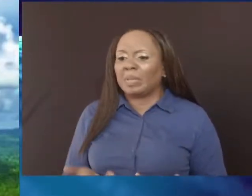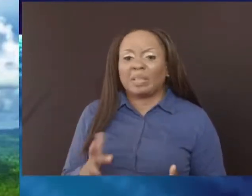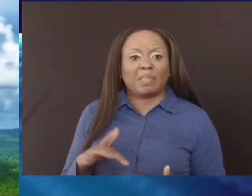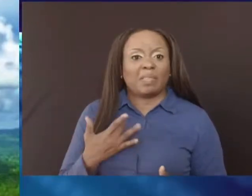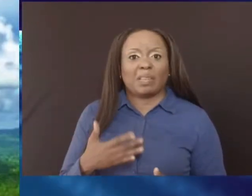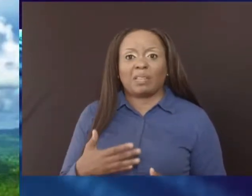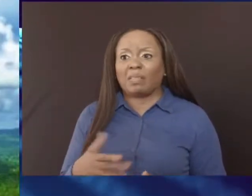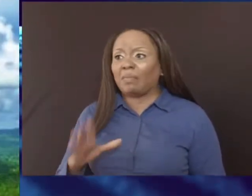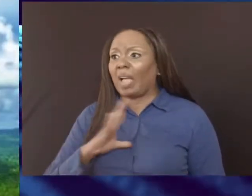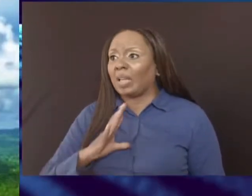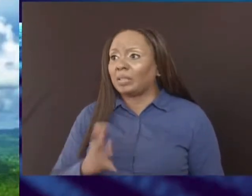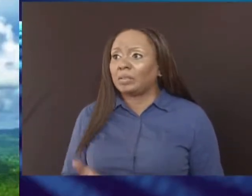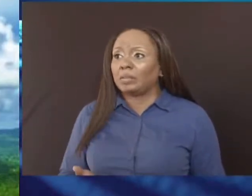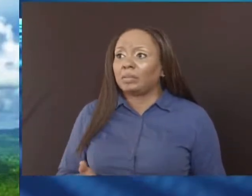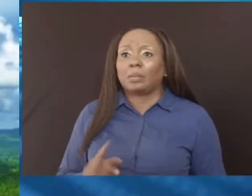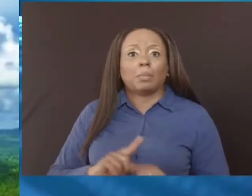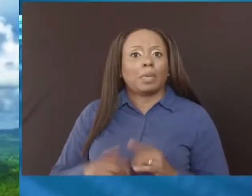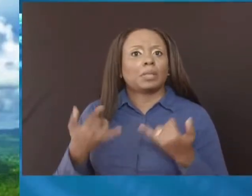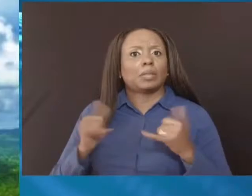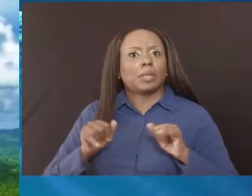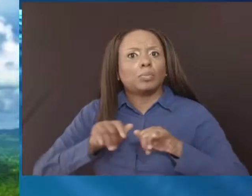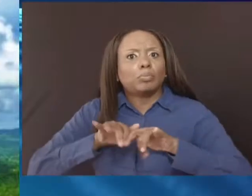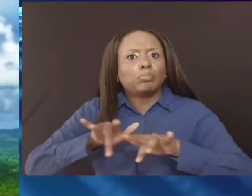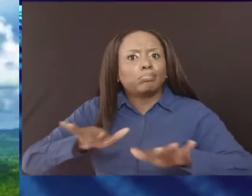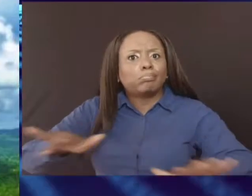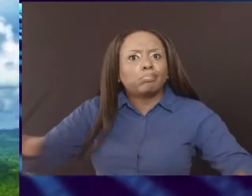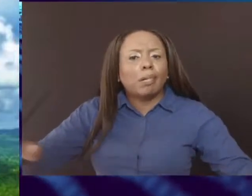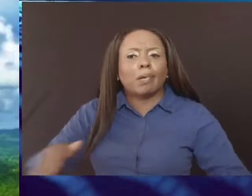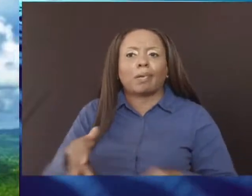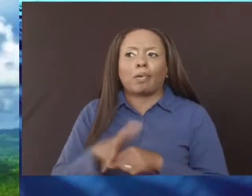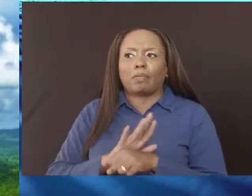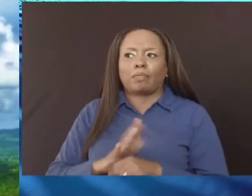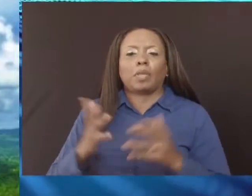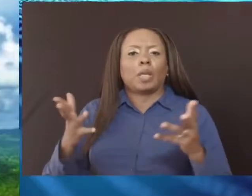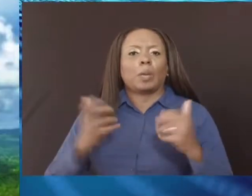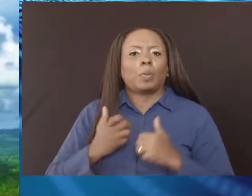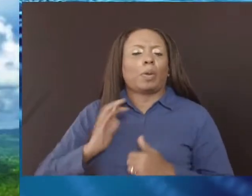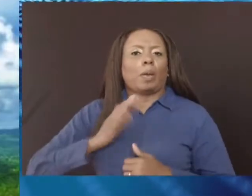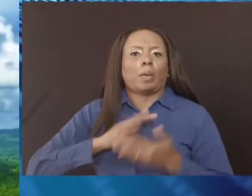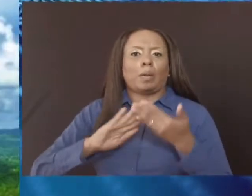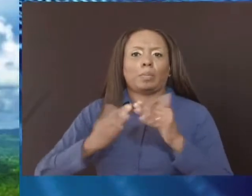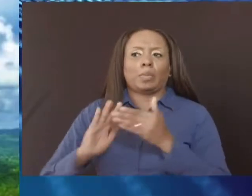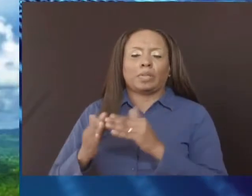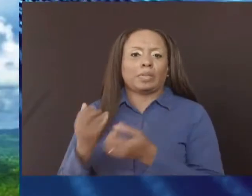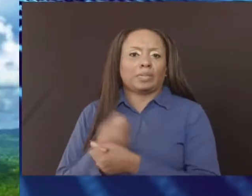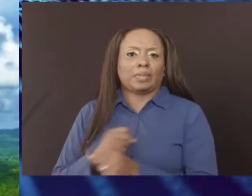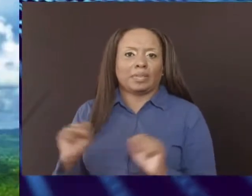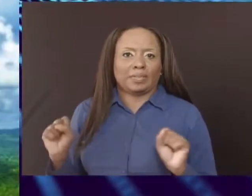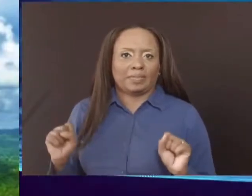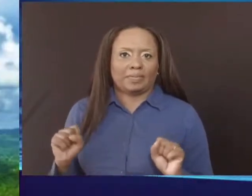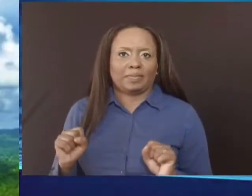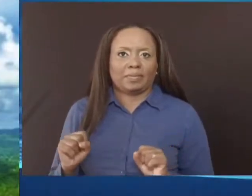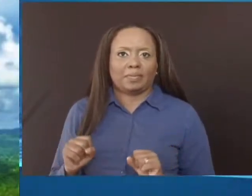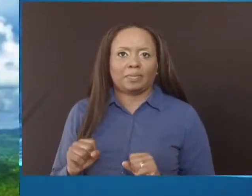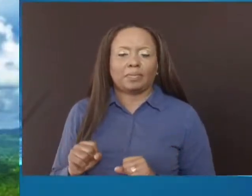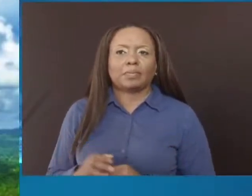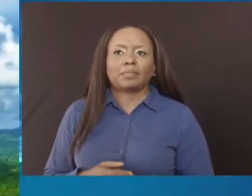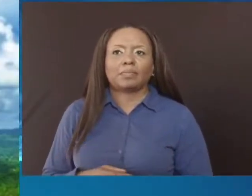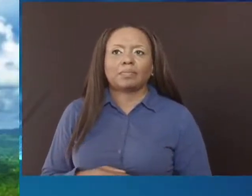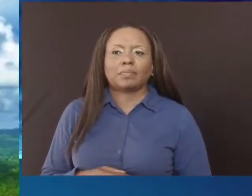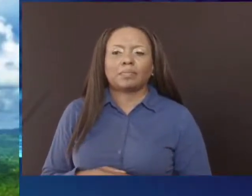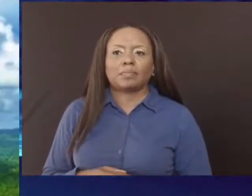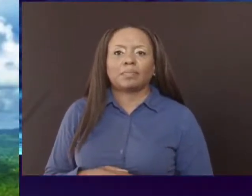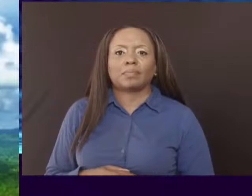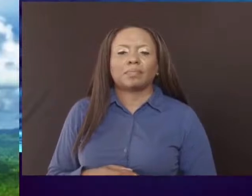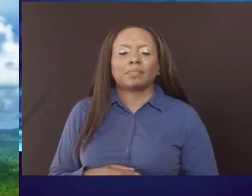whether vaccinated or not, can spread the virus to other persons. So we want to keep our community safe. And I can't help but say over and